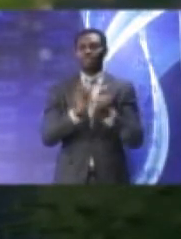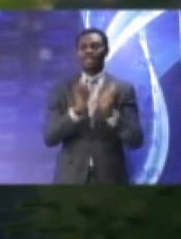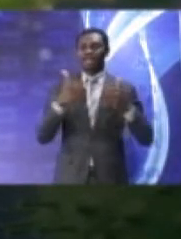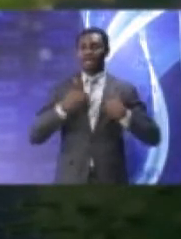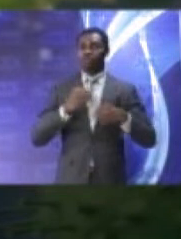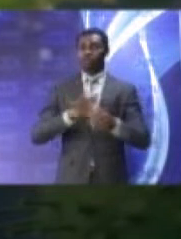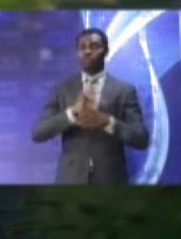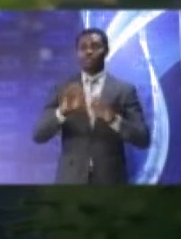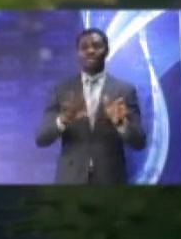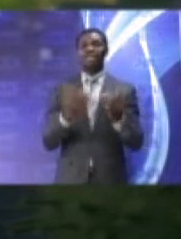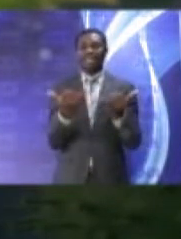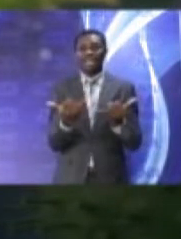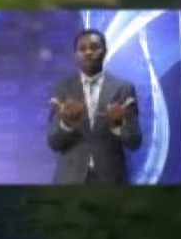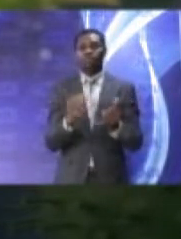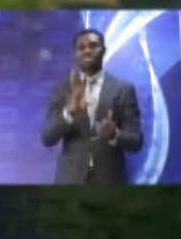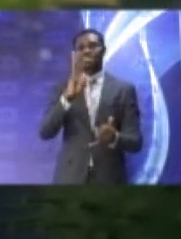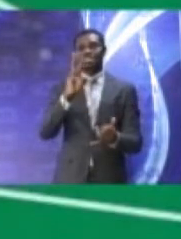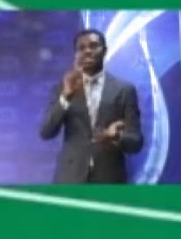at